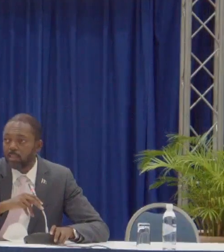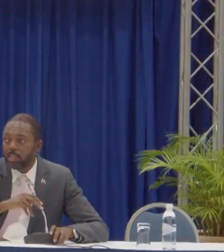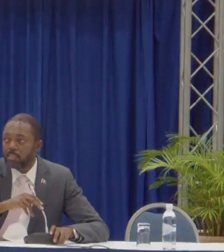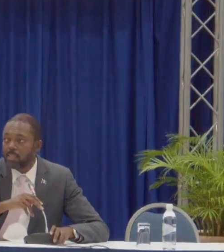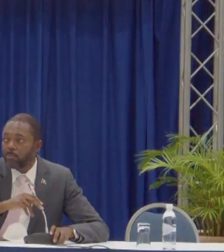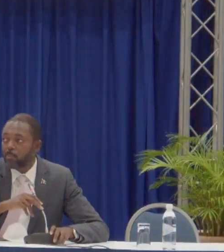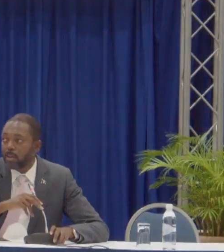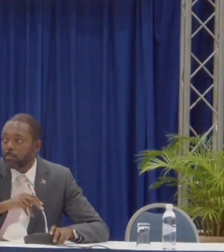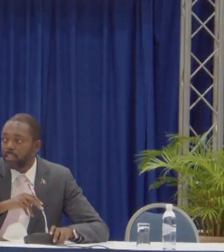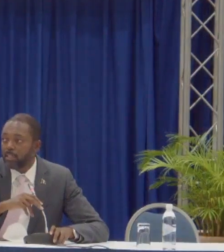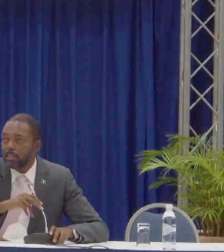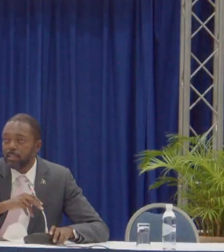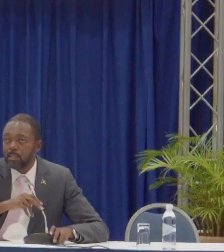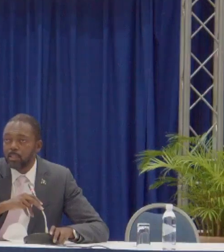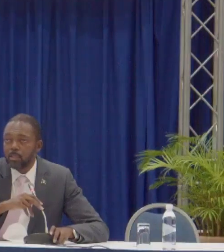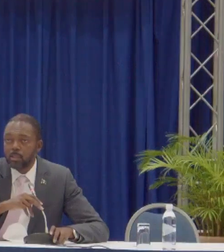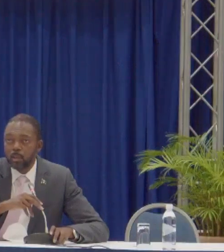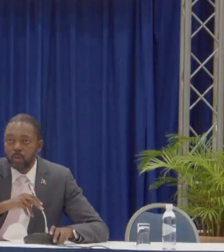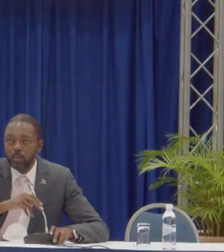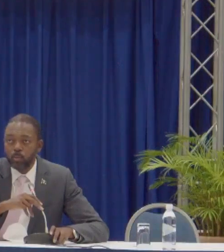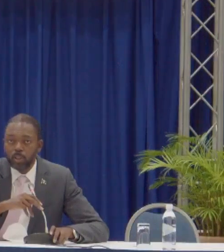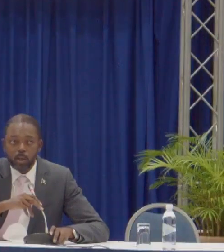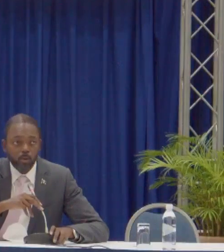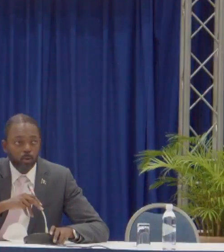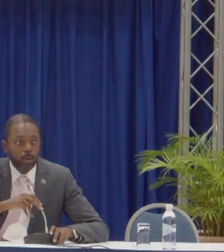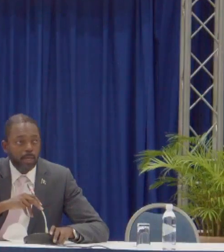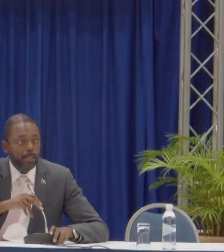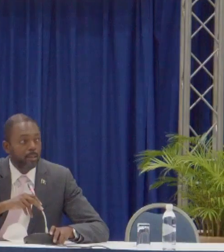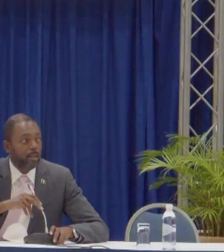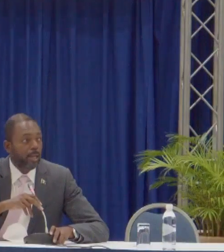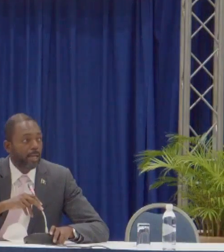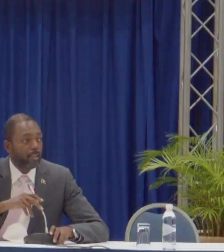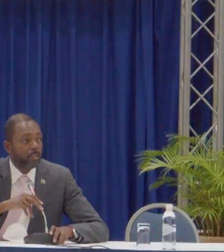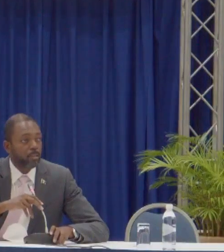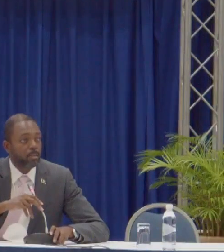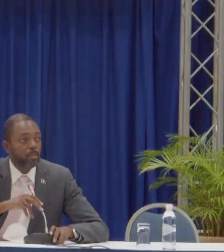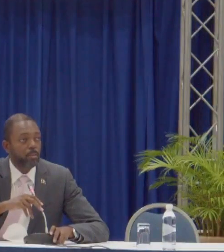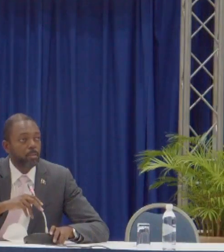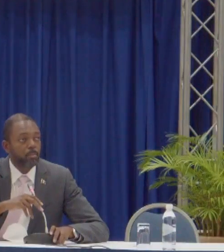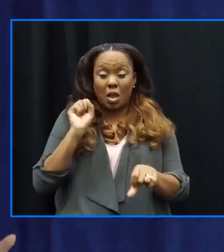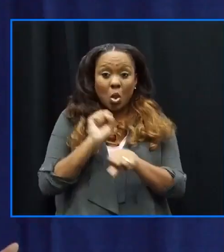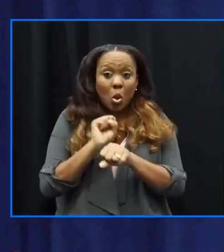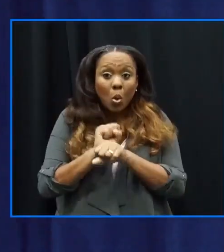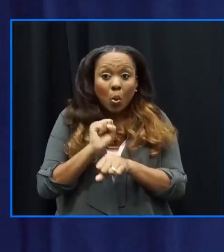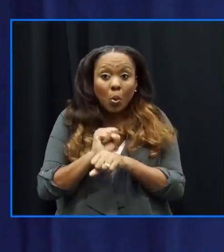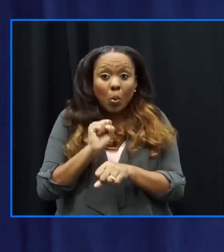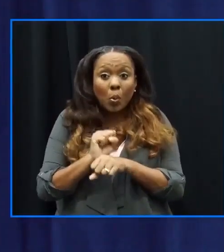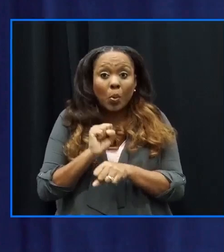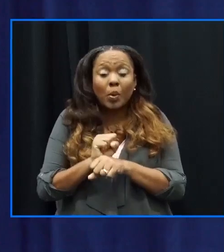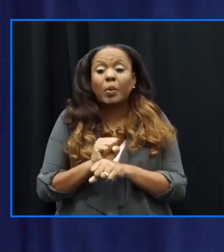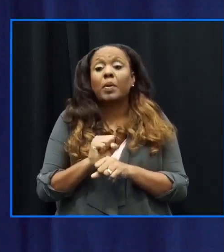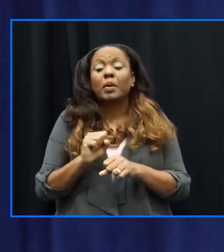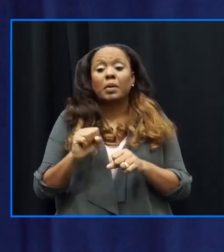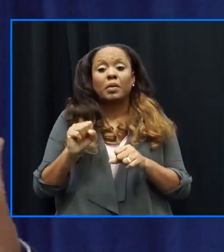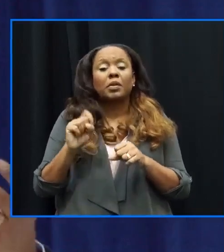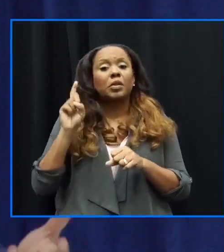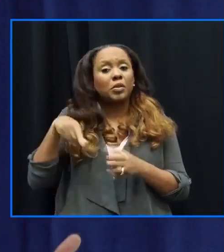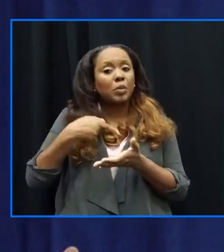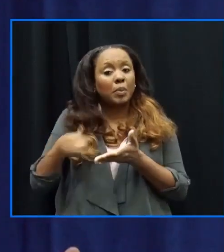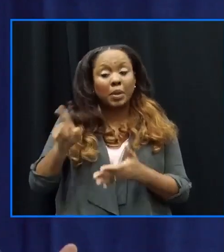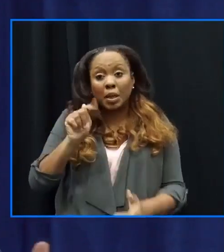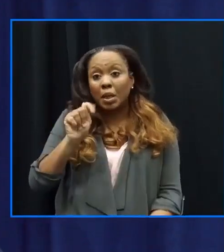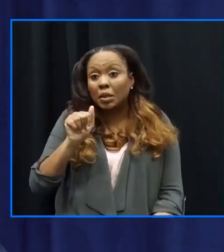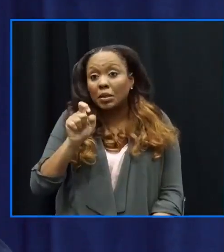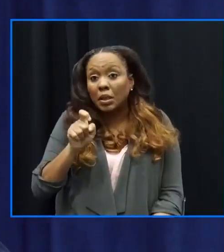in the national broadcast to update Barbados on the state of the national insurance scheme. Osborne completed the 17th